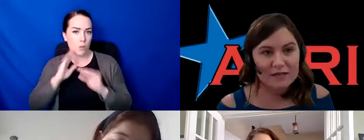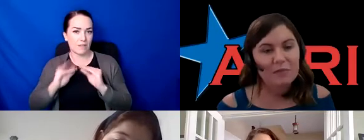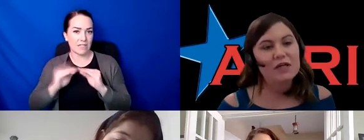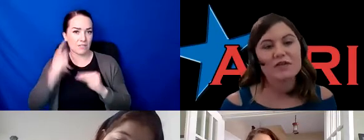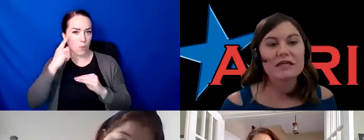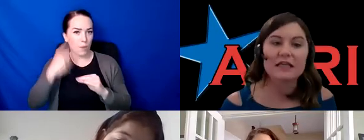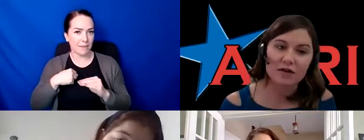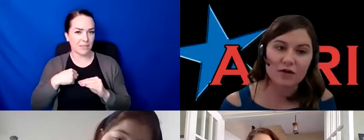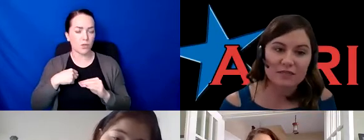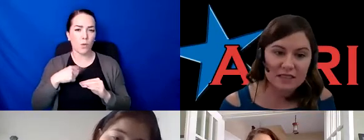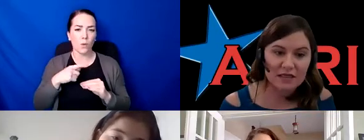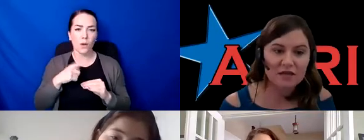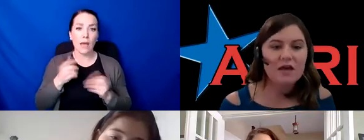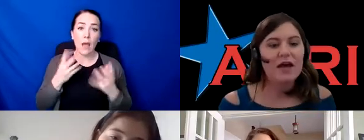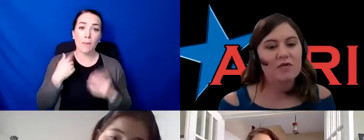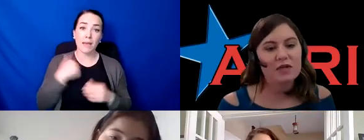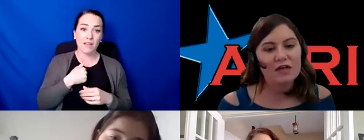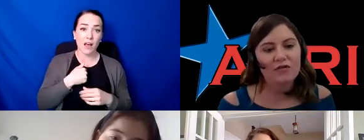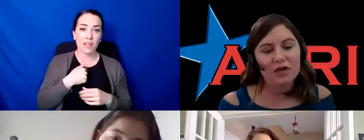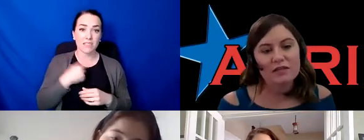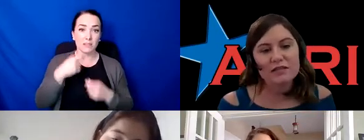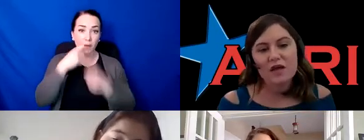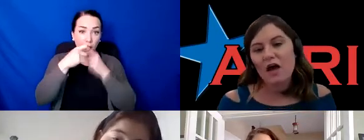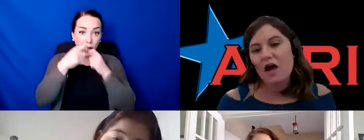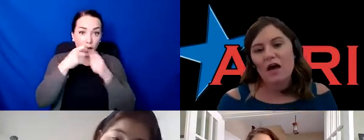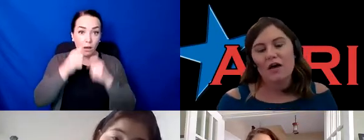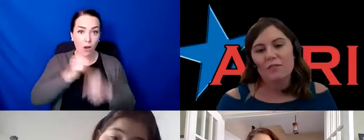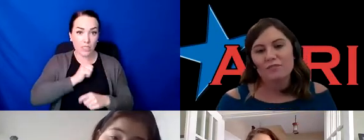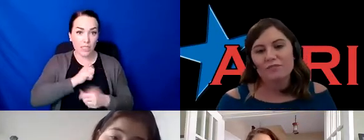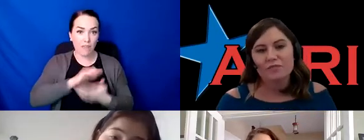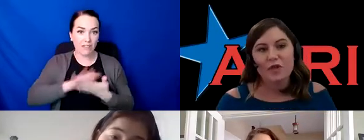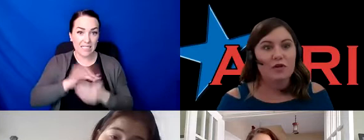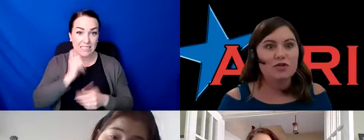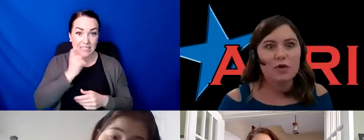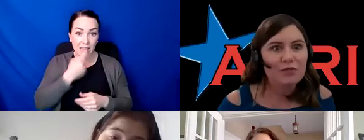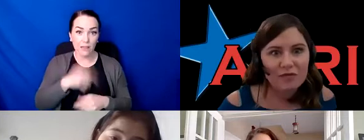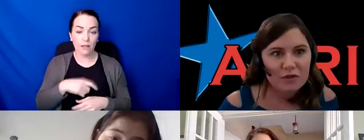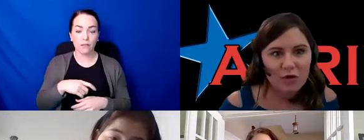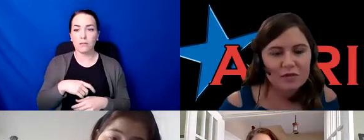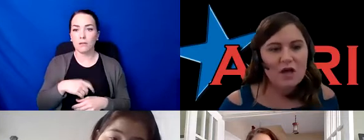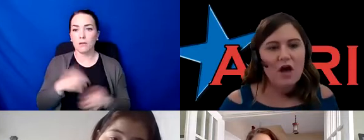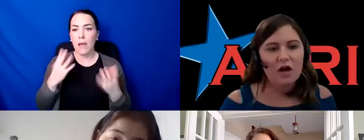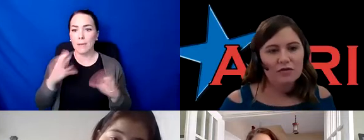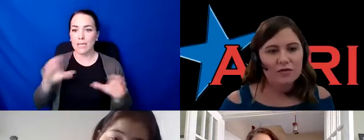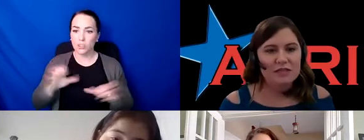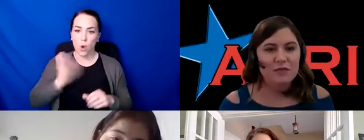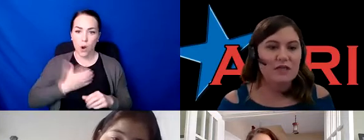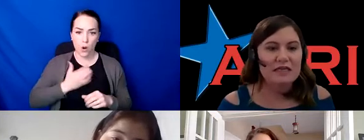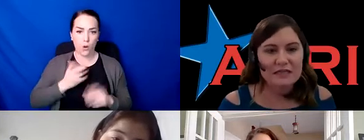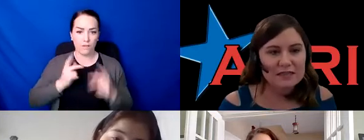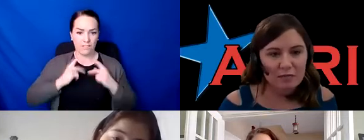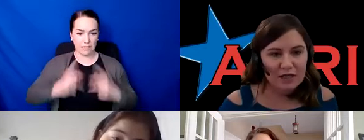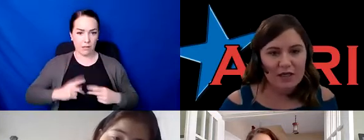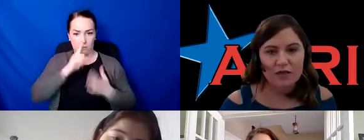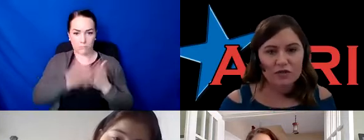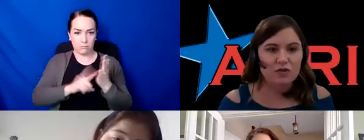somebody else. How many of us clean our own teeth? How many of us, do our own physicals, all of those things. We